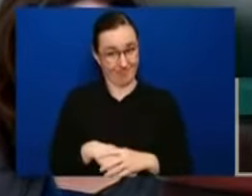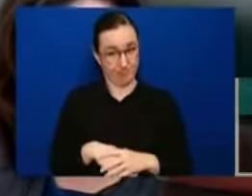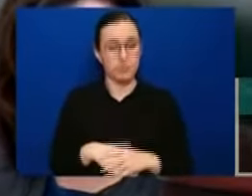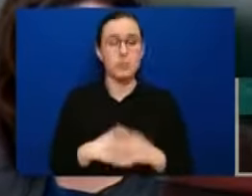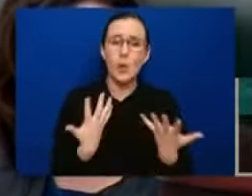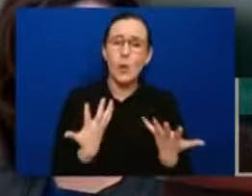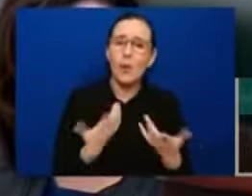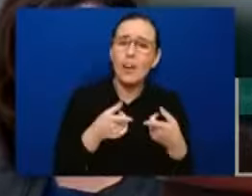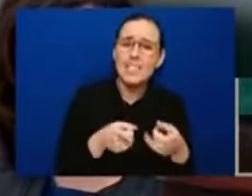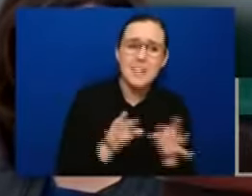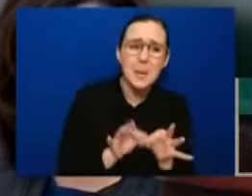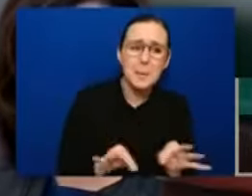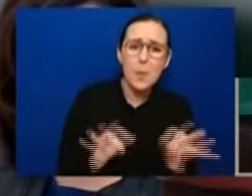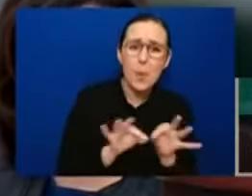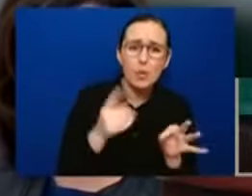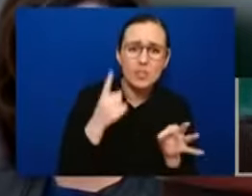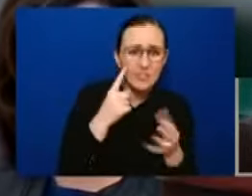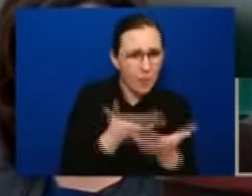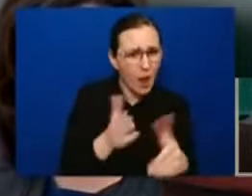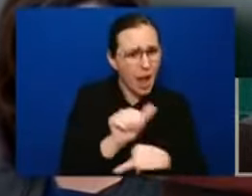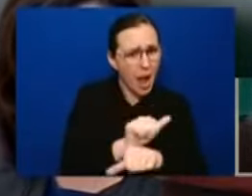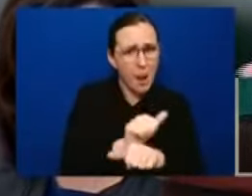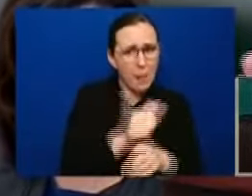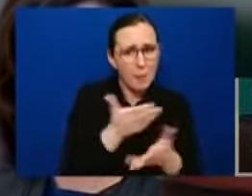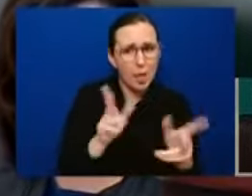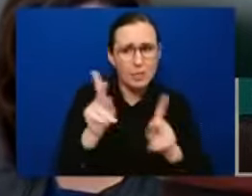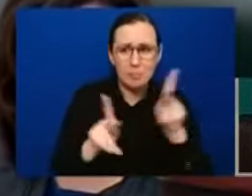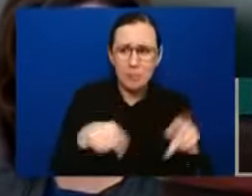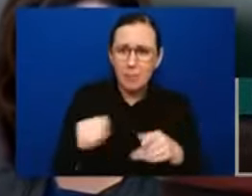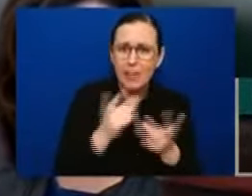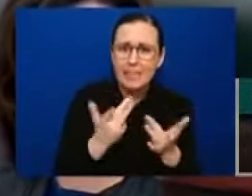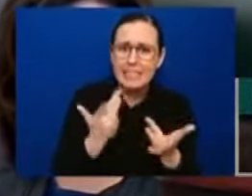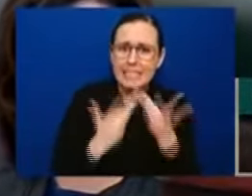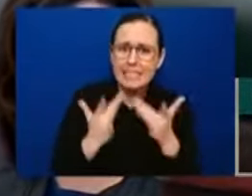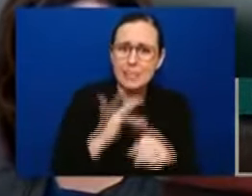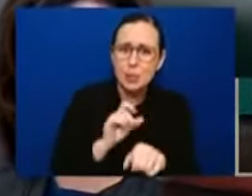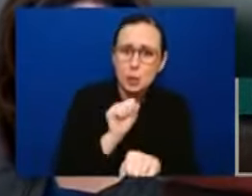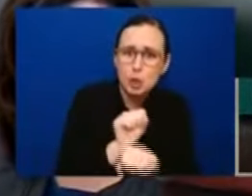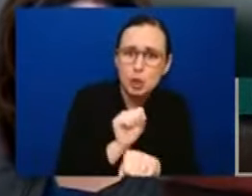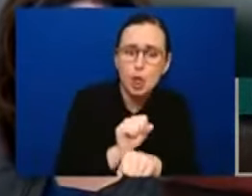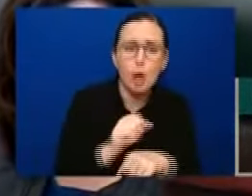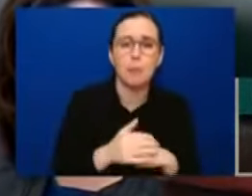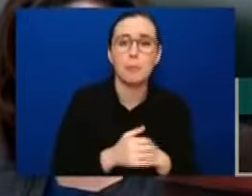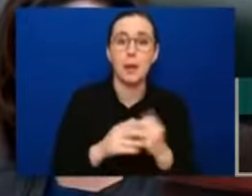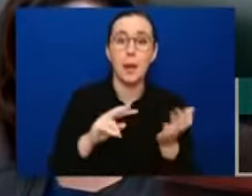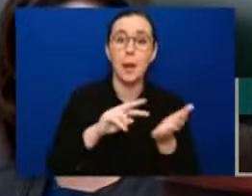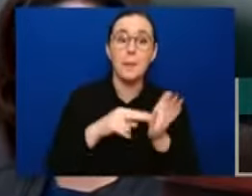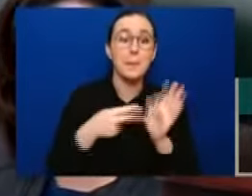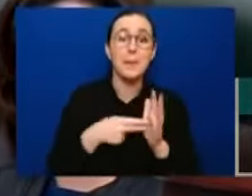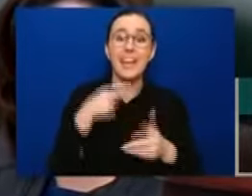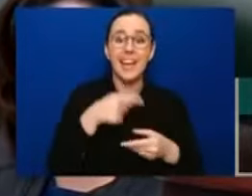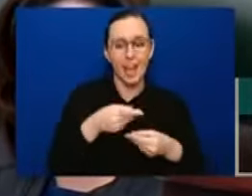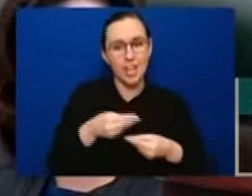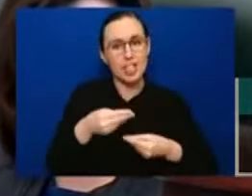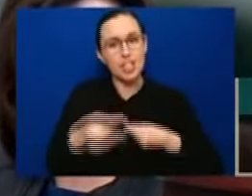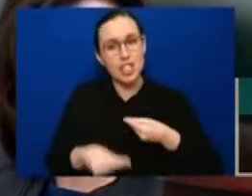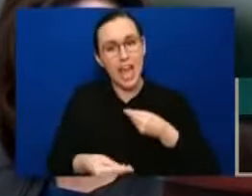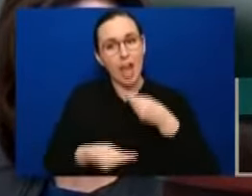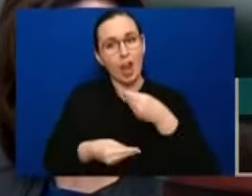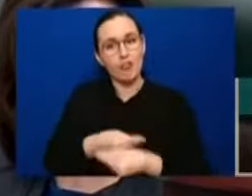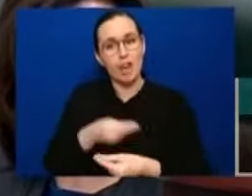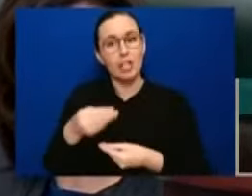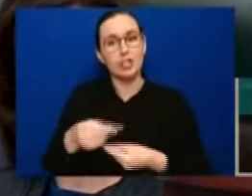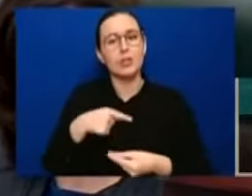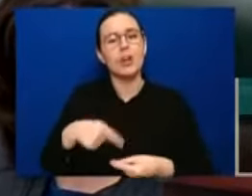generation, offering them greater freedom as they pursue their career aspirations. Now, Mr. Speaker, as we